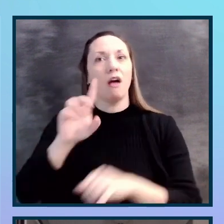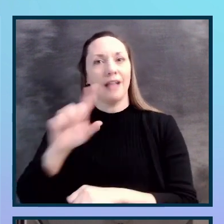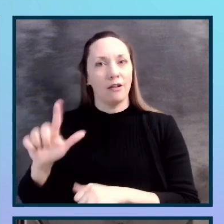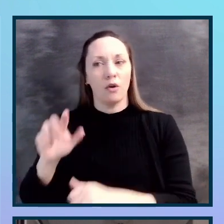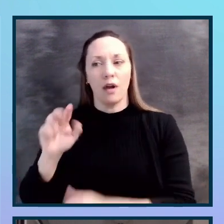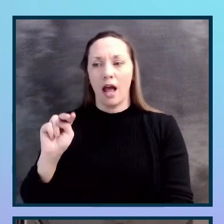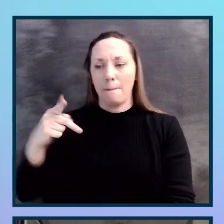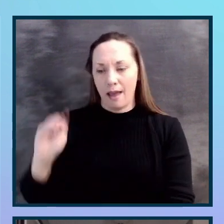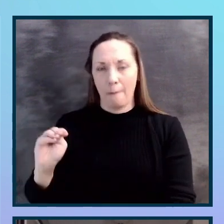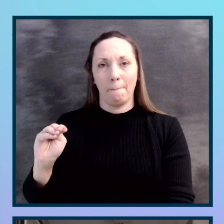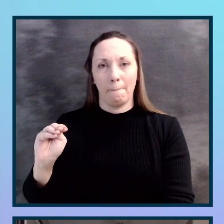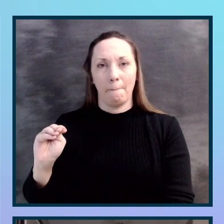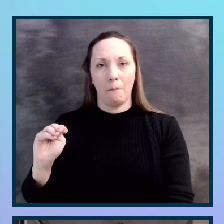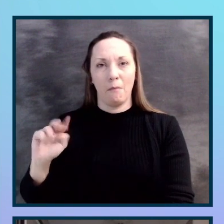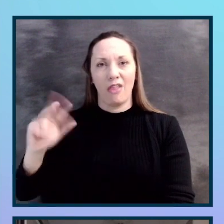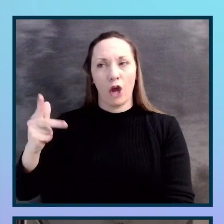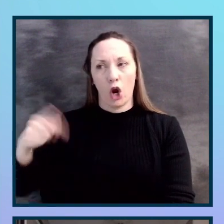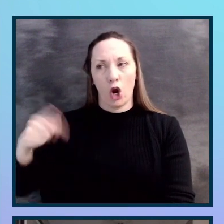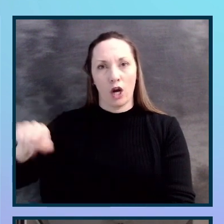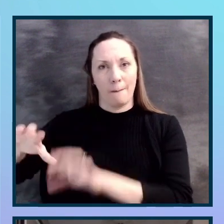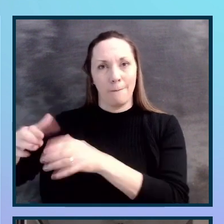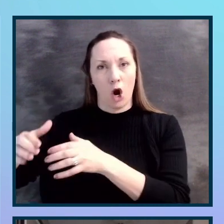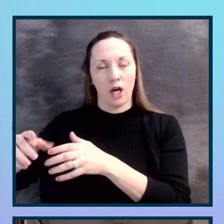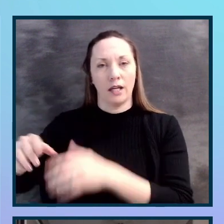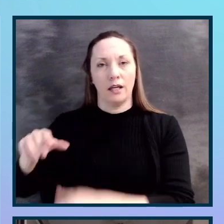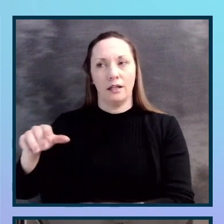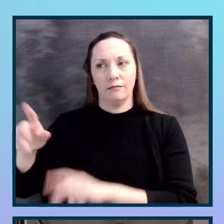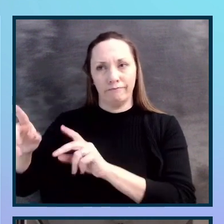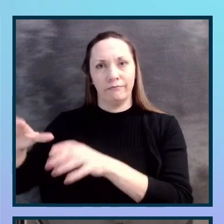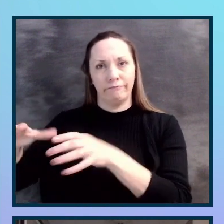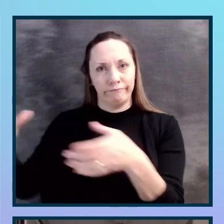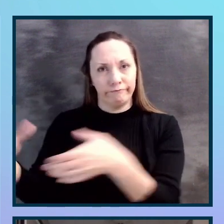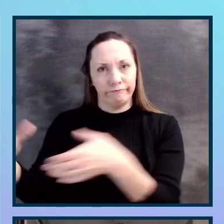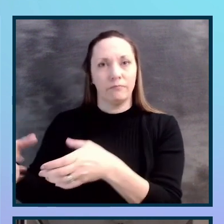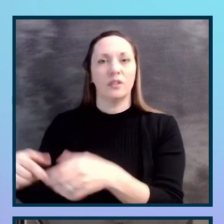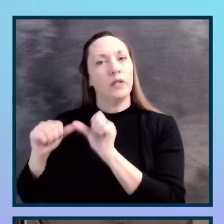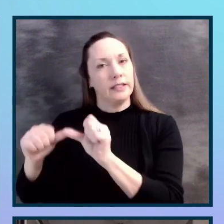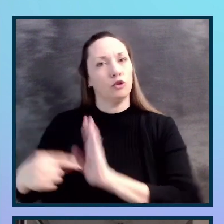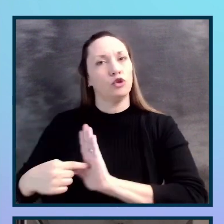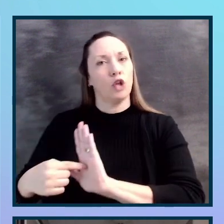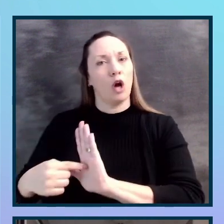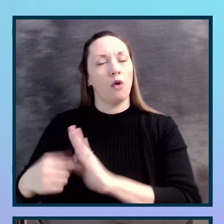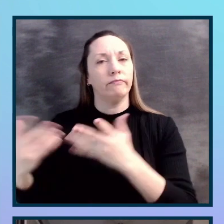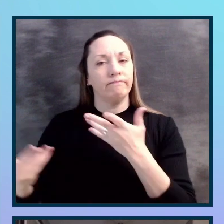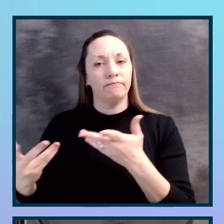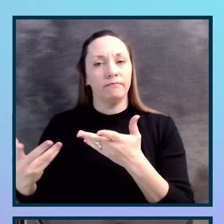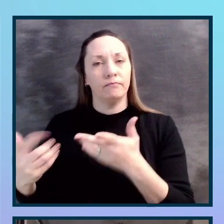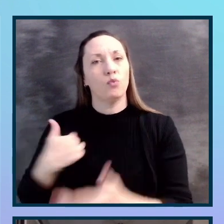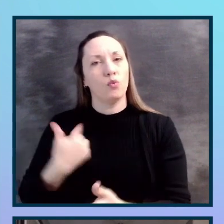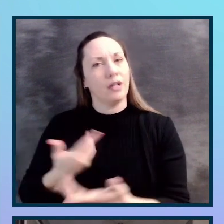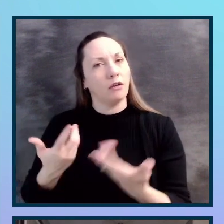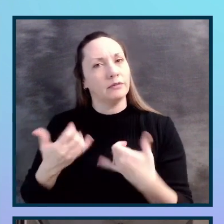NPM by third-party sources to continue to show that we are